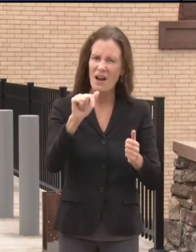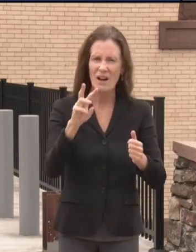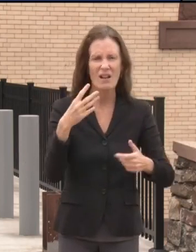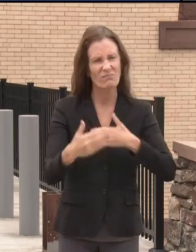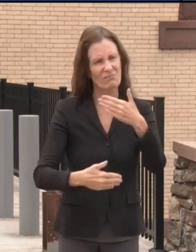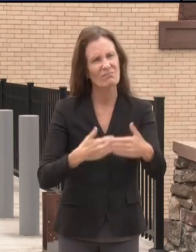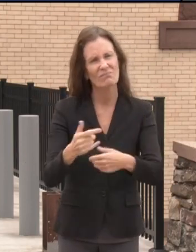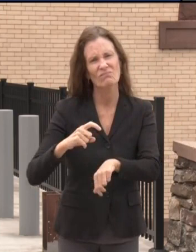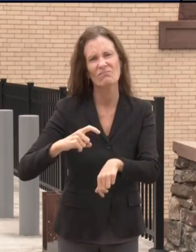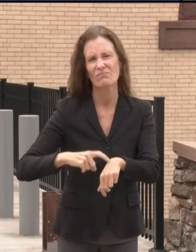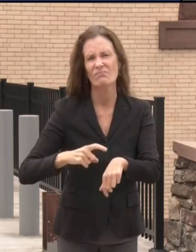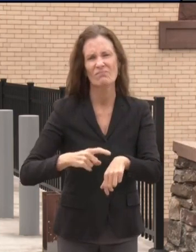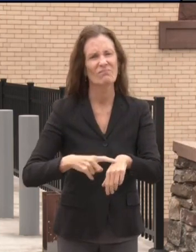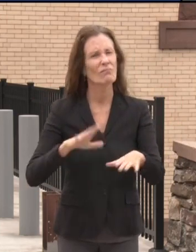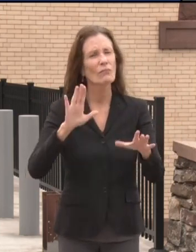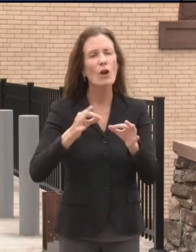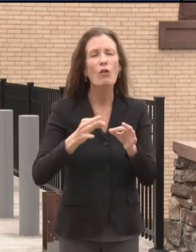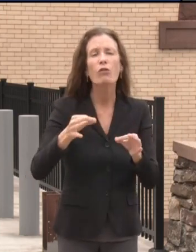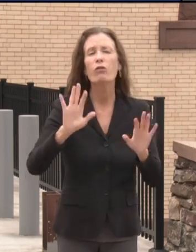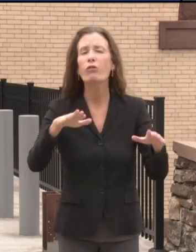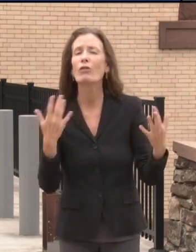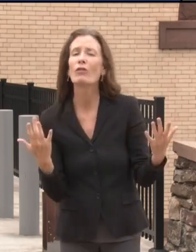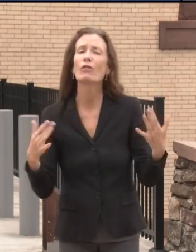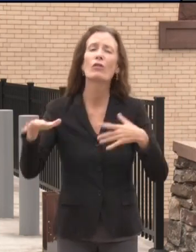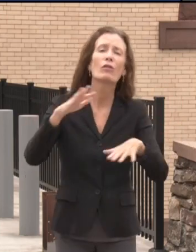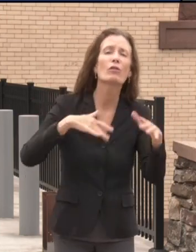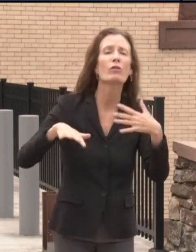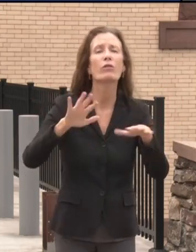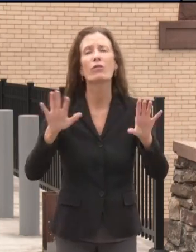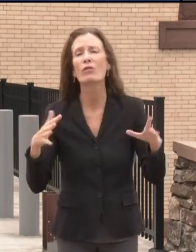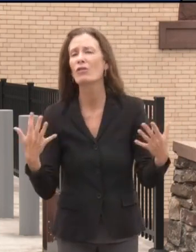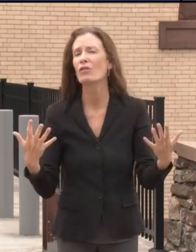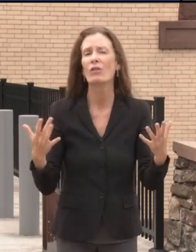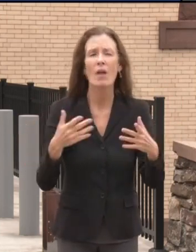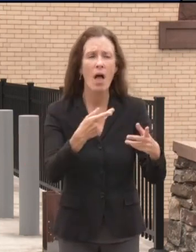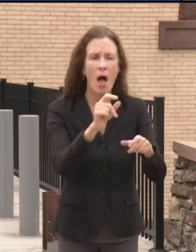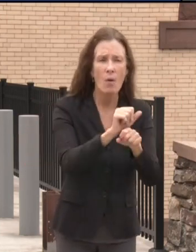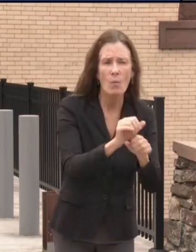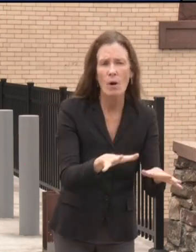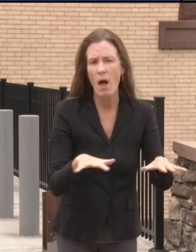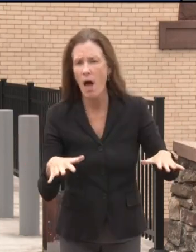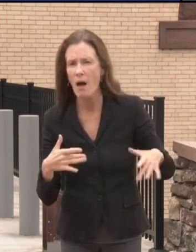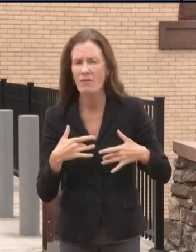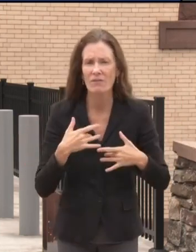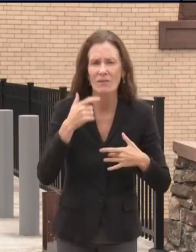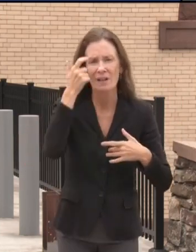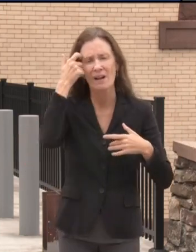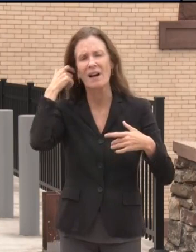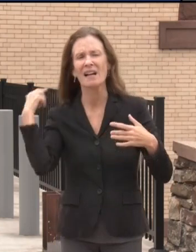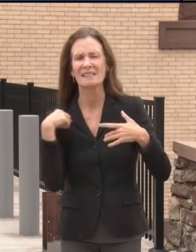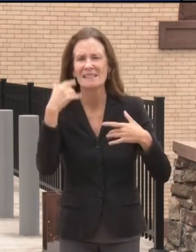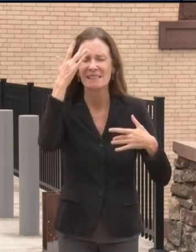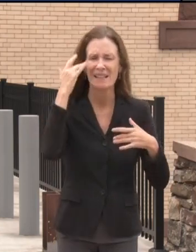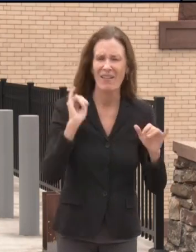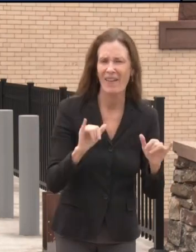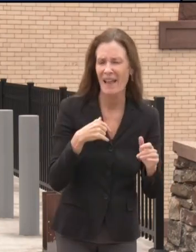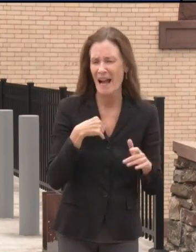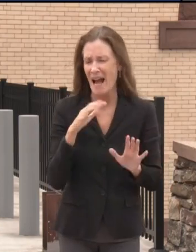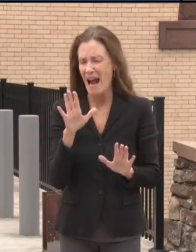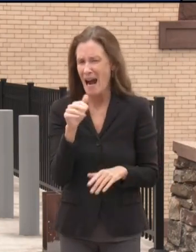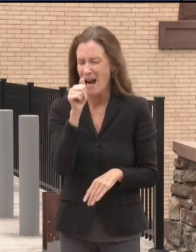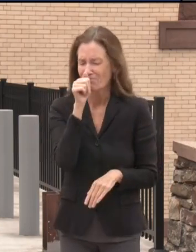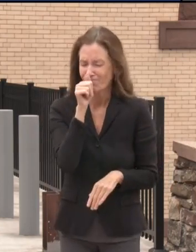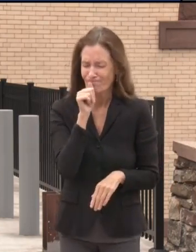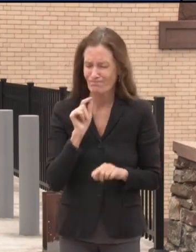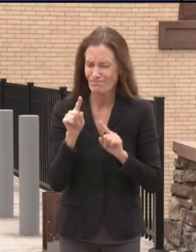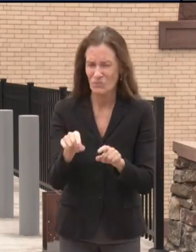wait no longer. No worker should be confronted with, I don't feel good today, but I have to go to work even though I know I'm